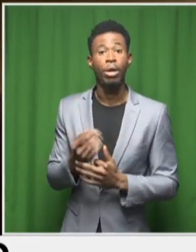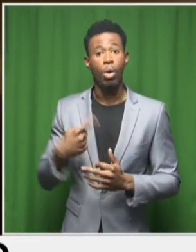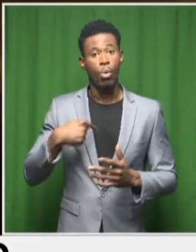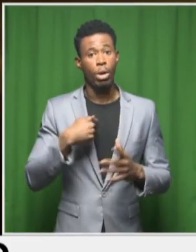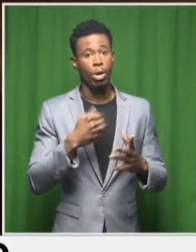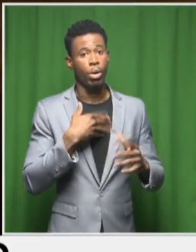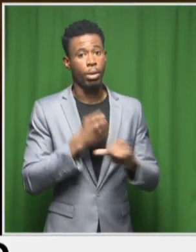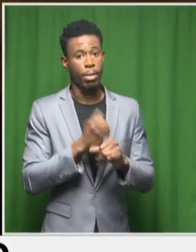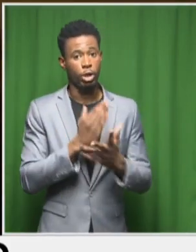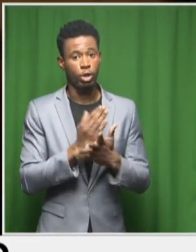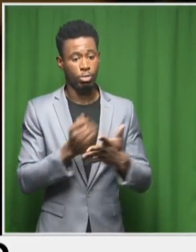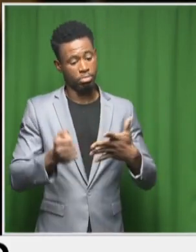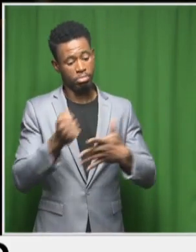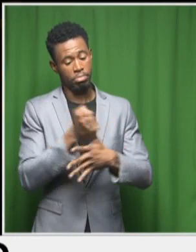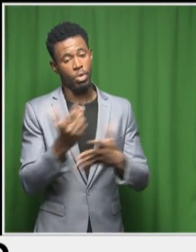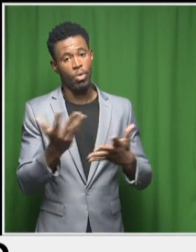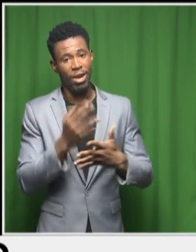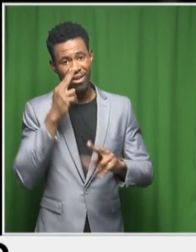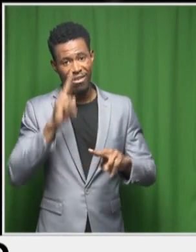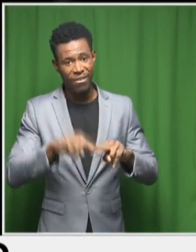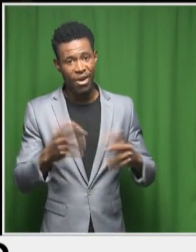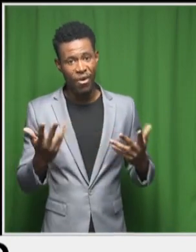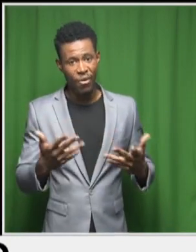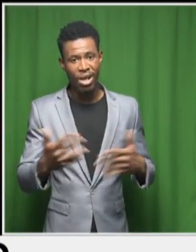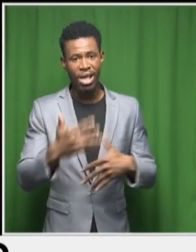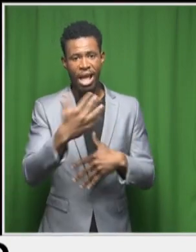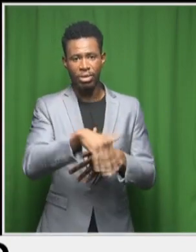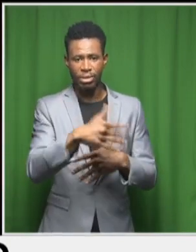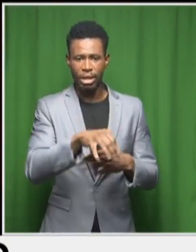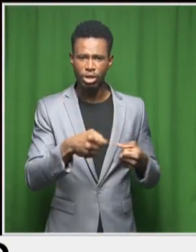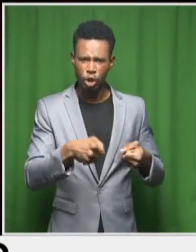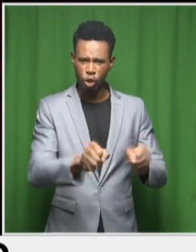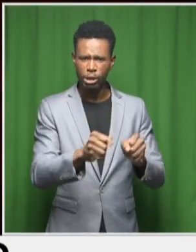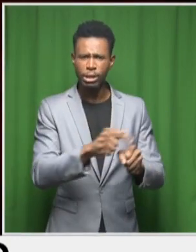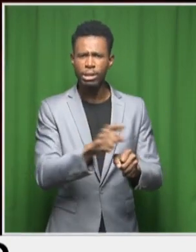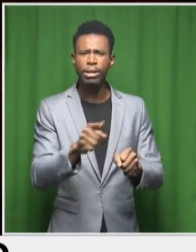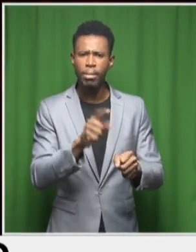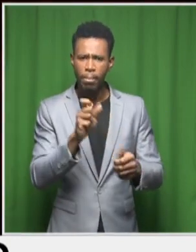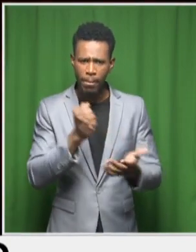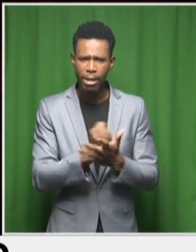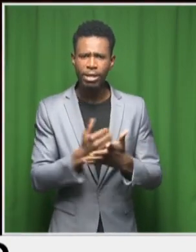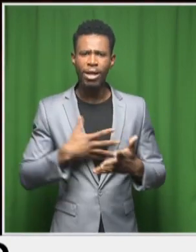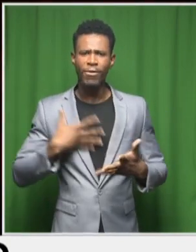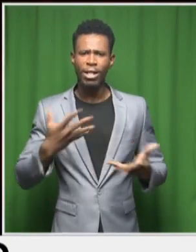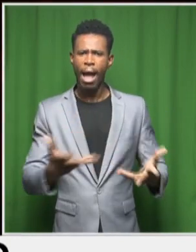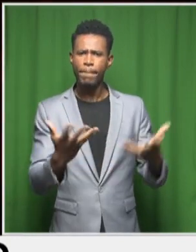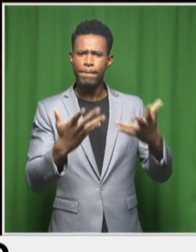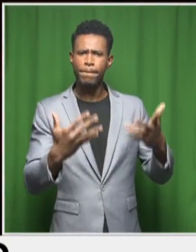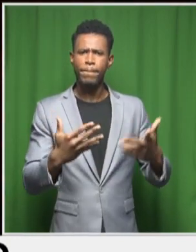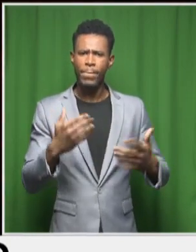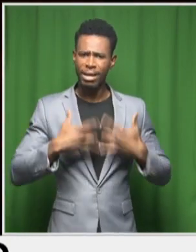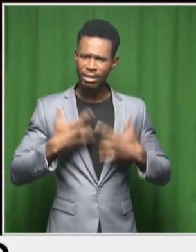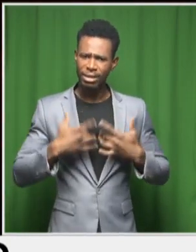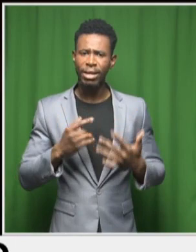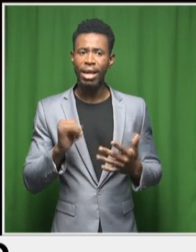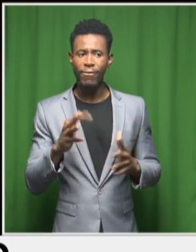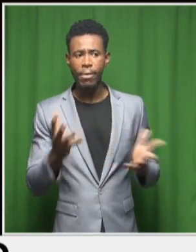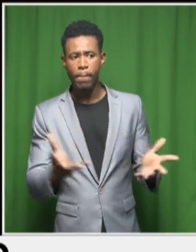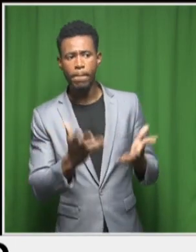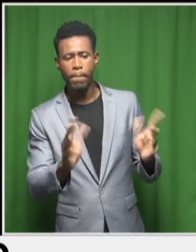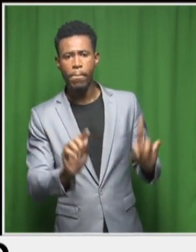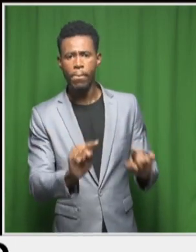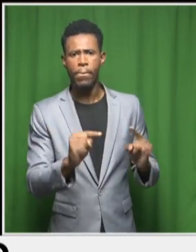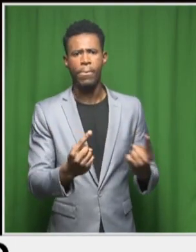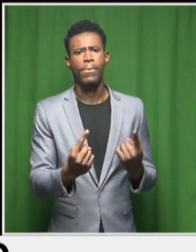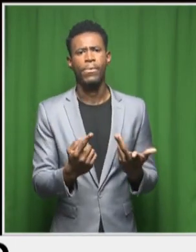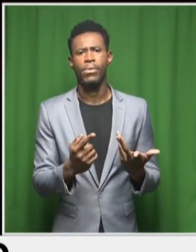Our kids needs to get the hype. They are our future. They are our future netball players. And if we can't get them hyped up, then what's the purpose? I mean, we are